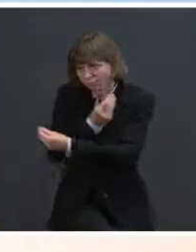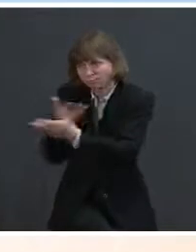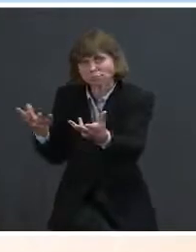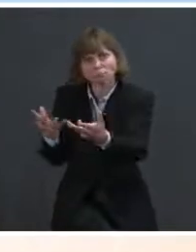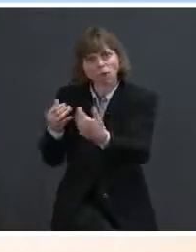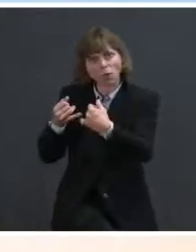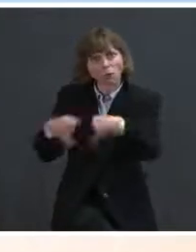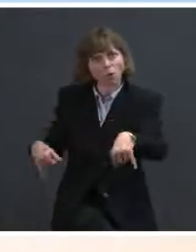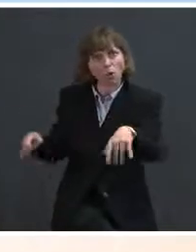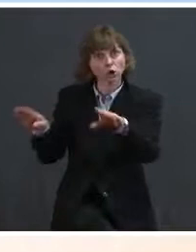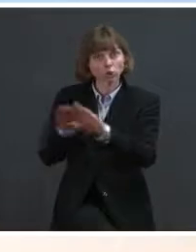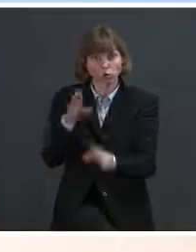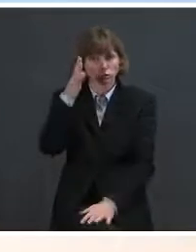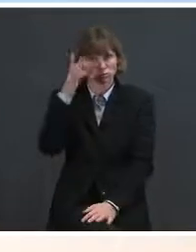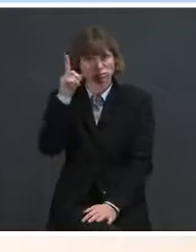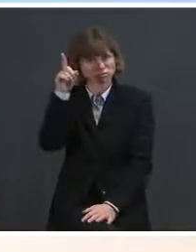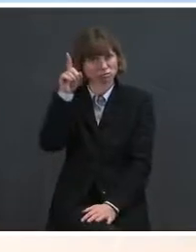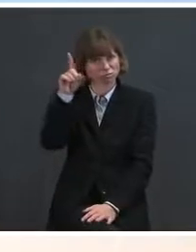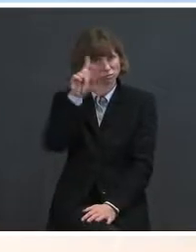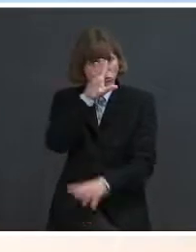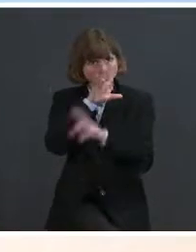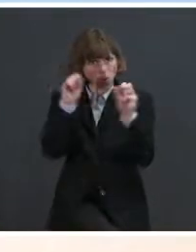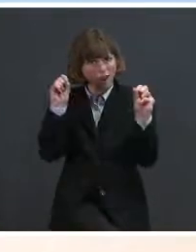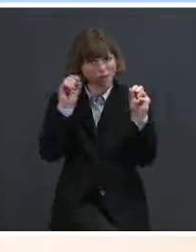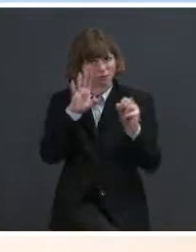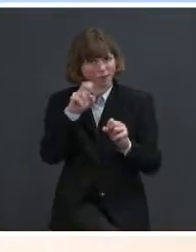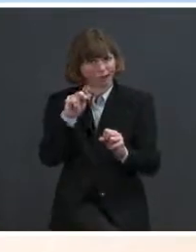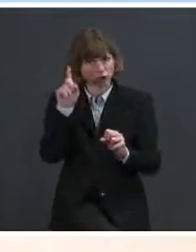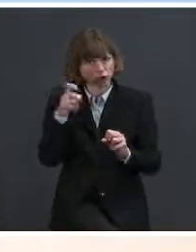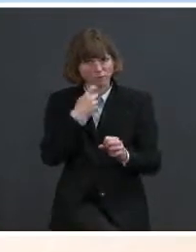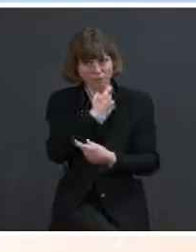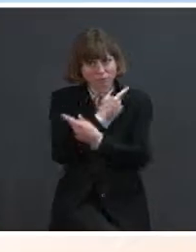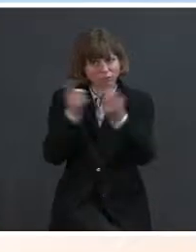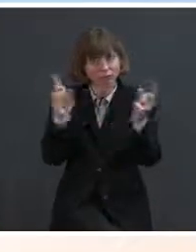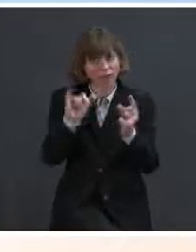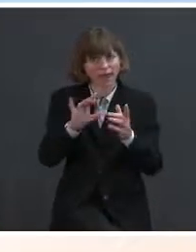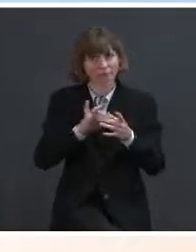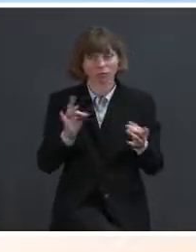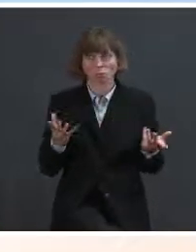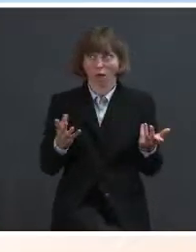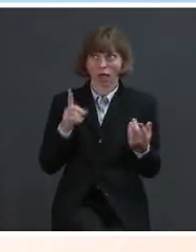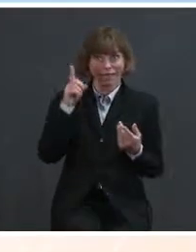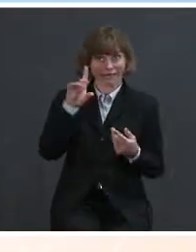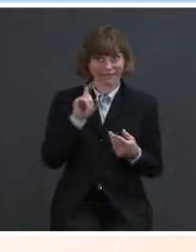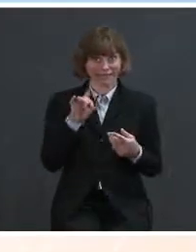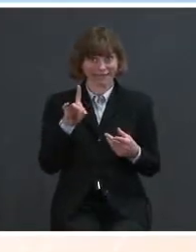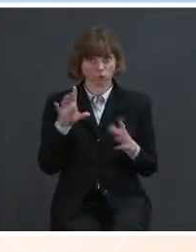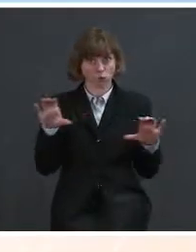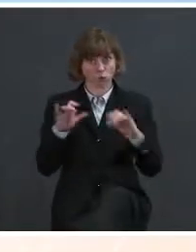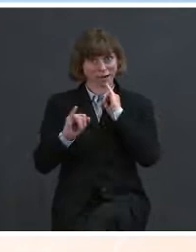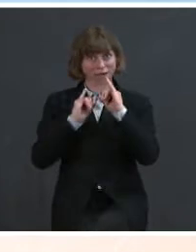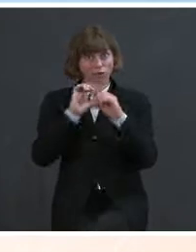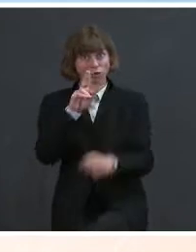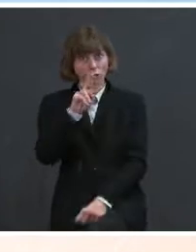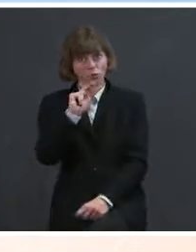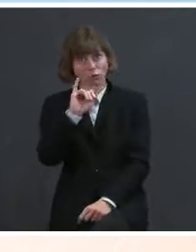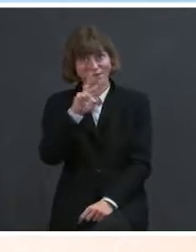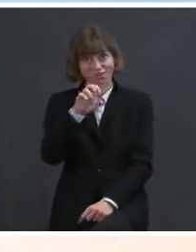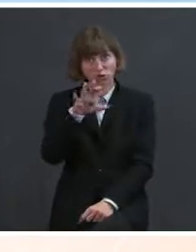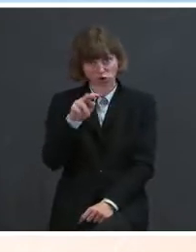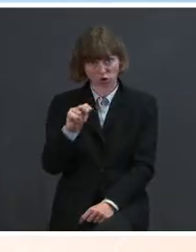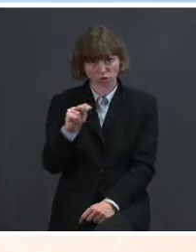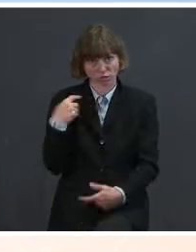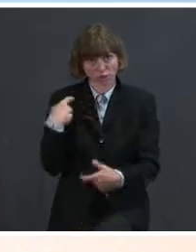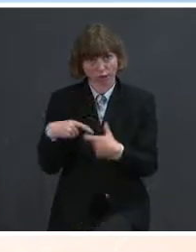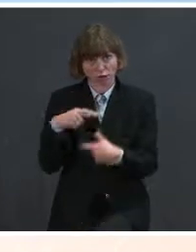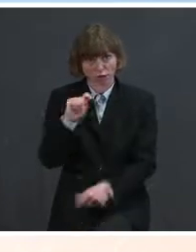shouldn't President Biden be the one who is clearly delivering that message? Well, he did do an interview with Univision about 2 weeks ago and